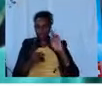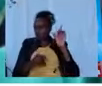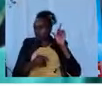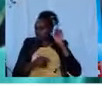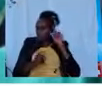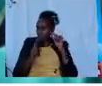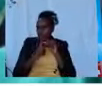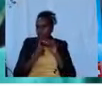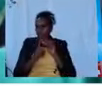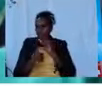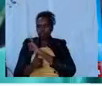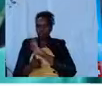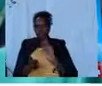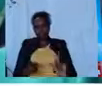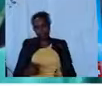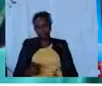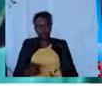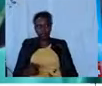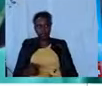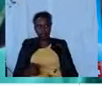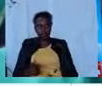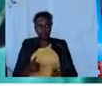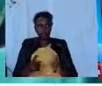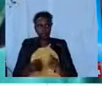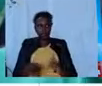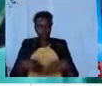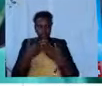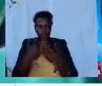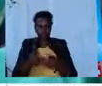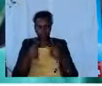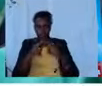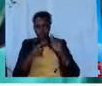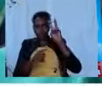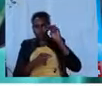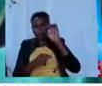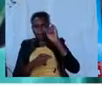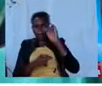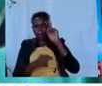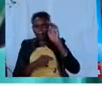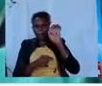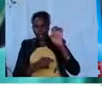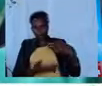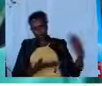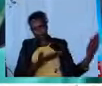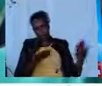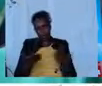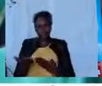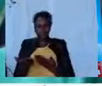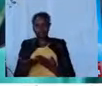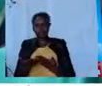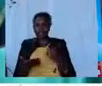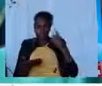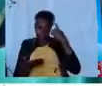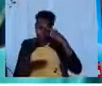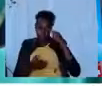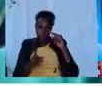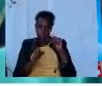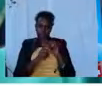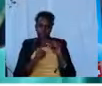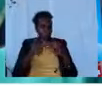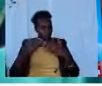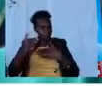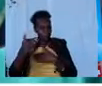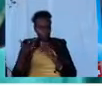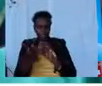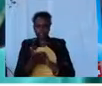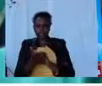of the Lord, brought to us by Reverend Michael. Welcome, Reverend Michael, for the word. And before we